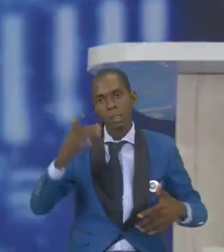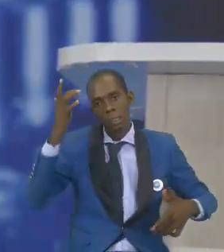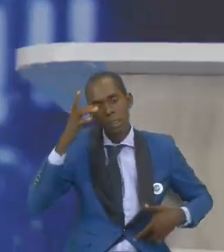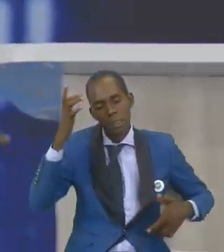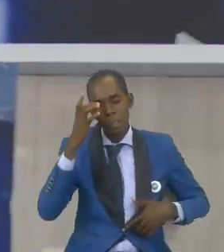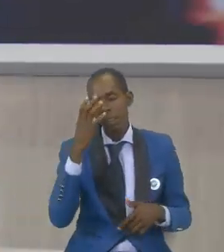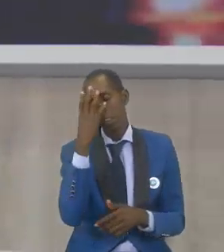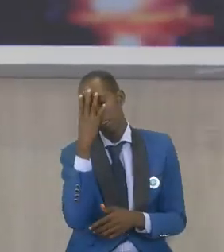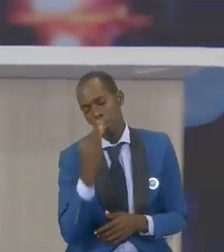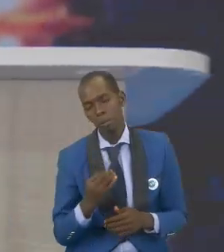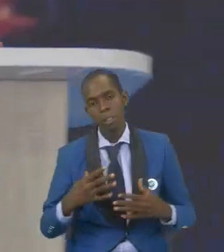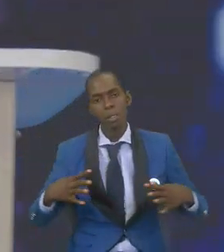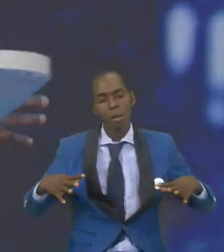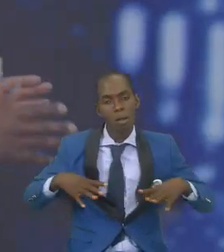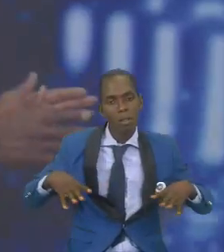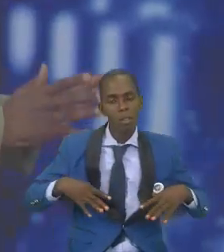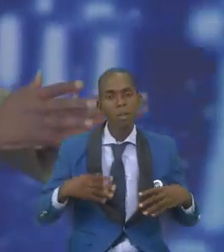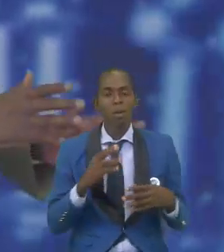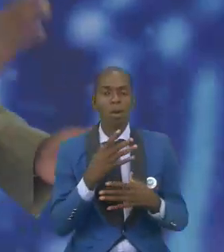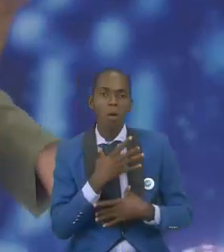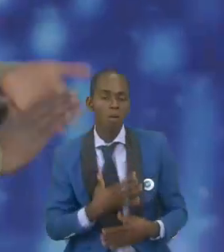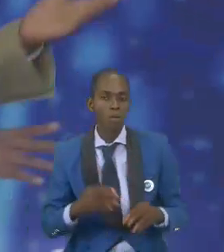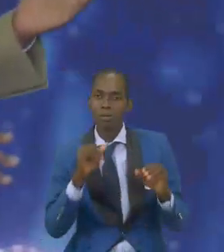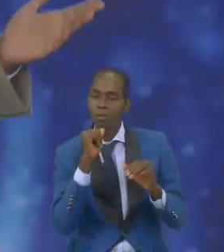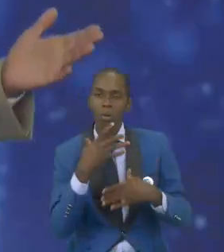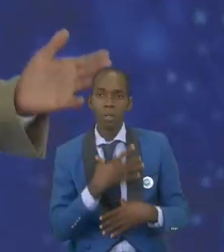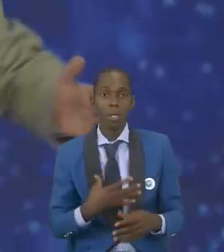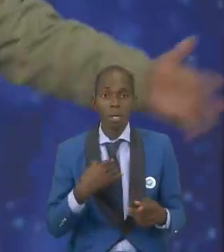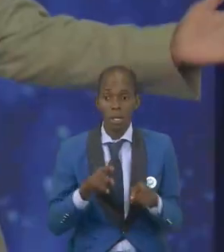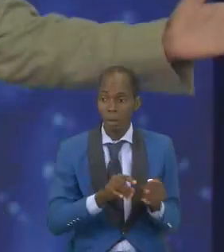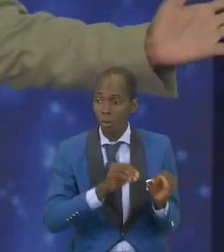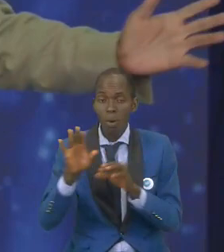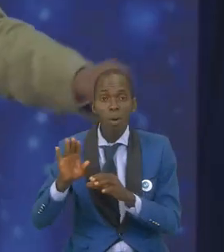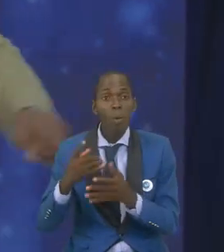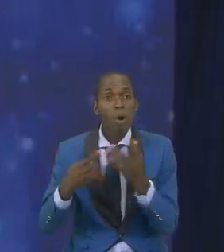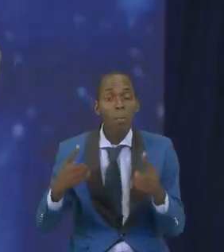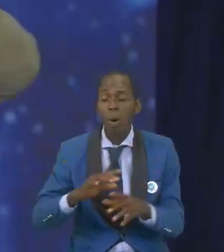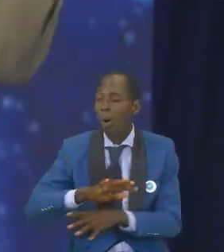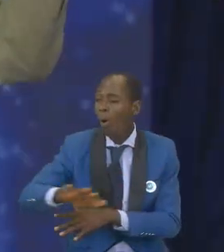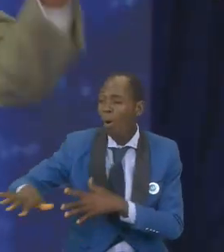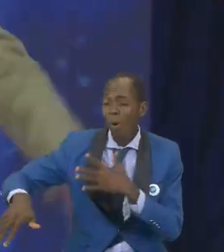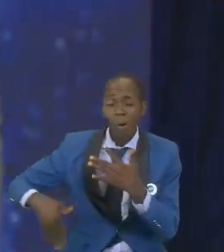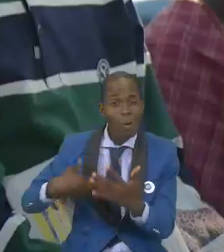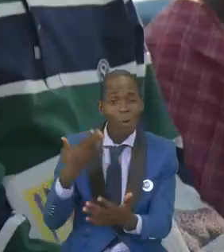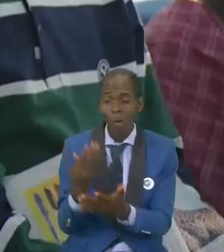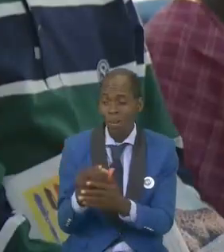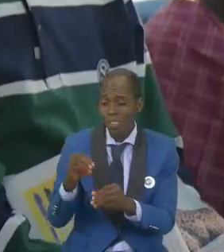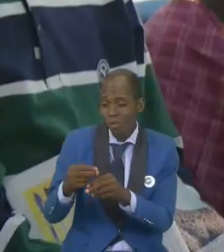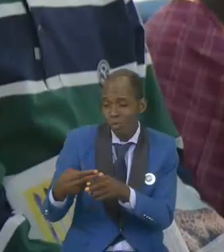not. And they threw them in, and as they got in, all of them, a few minutes, they were all